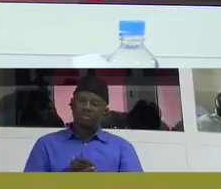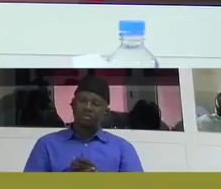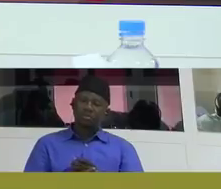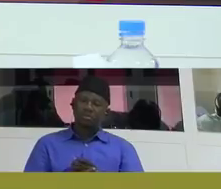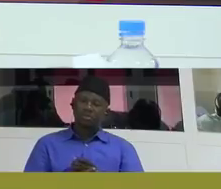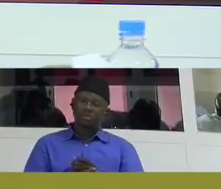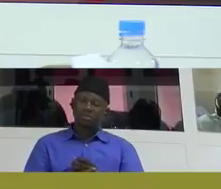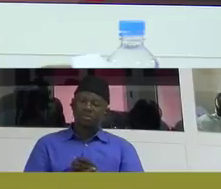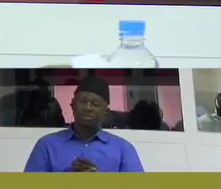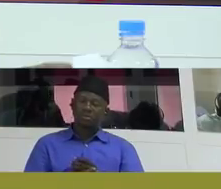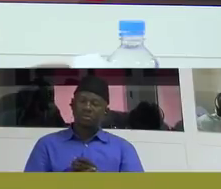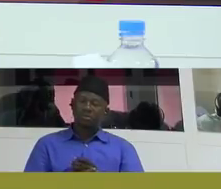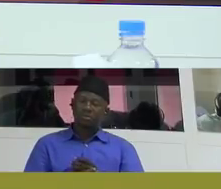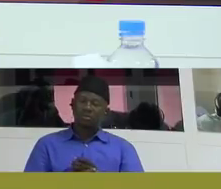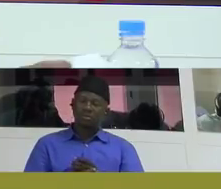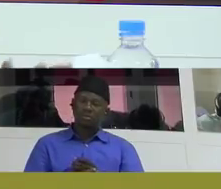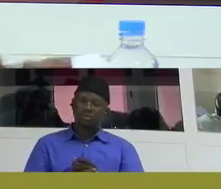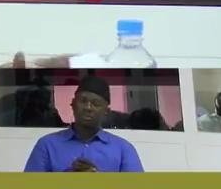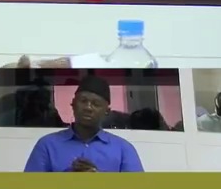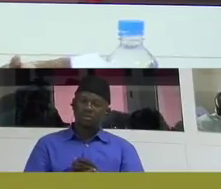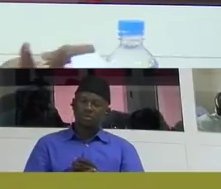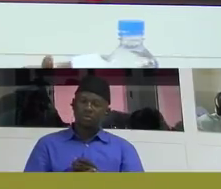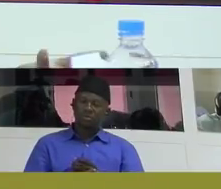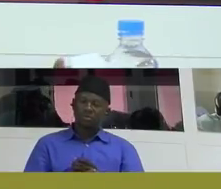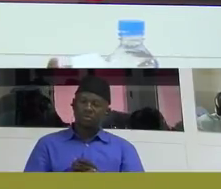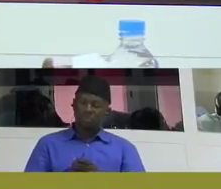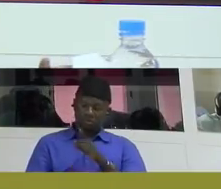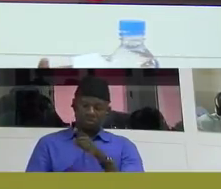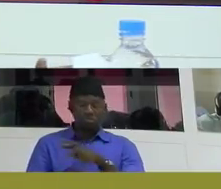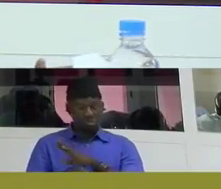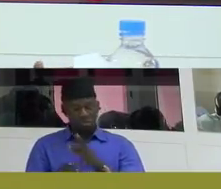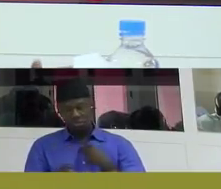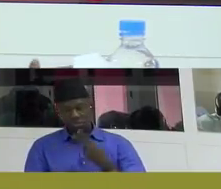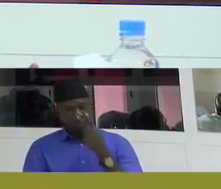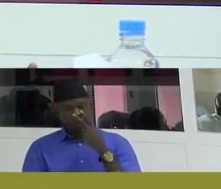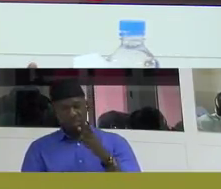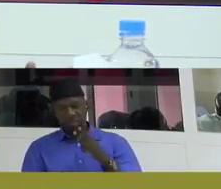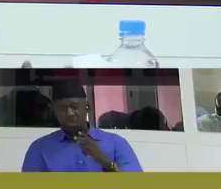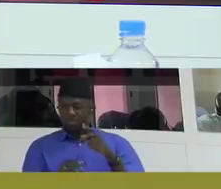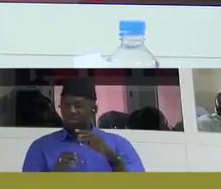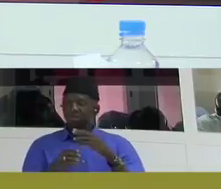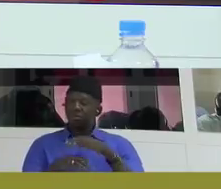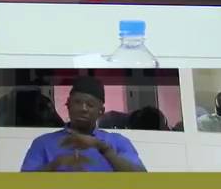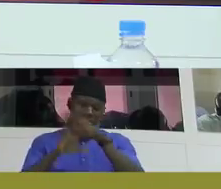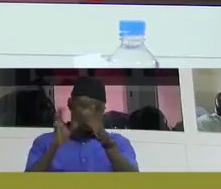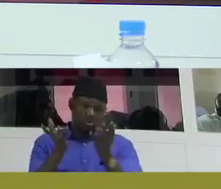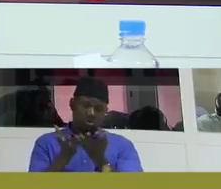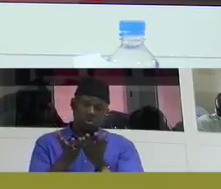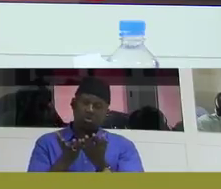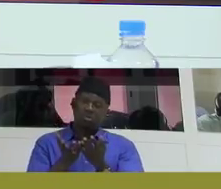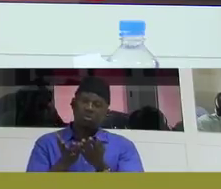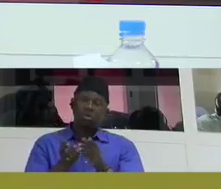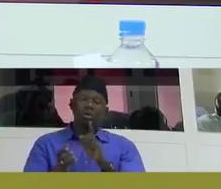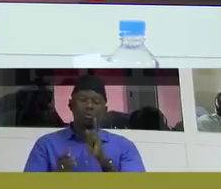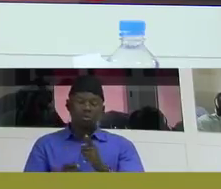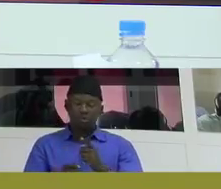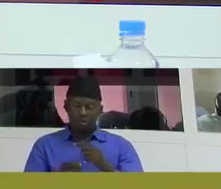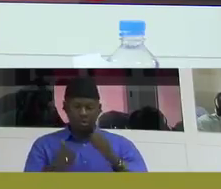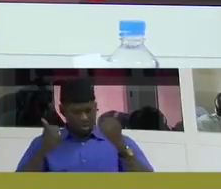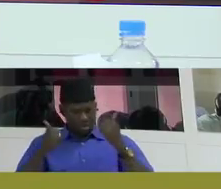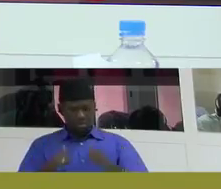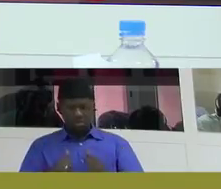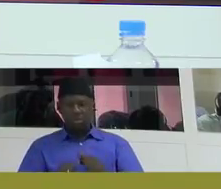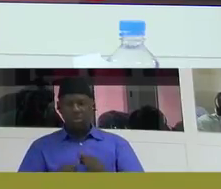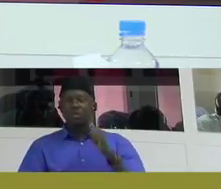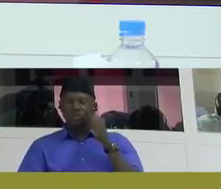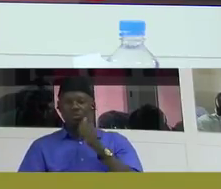you might not see it in public, but it would happen, and it used to